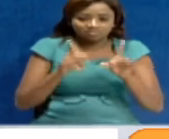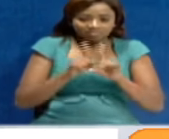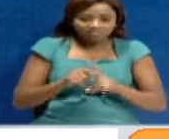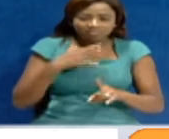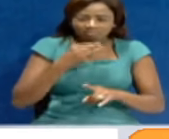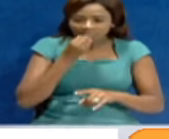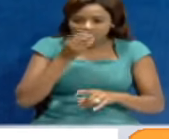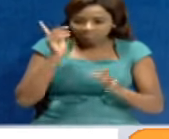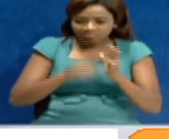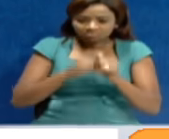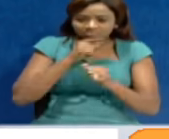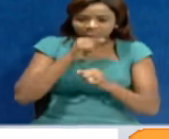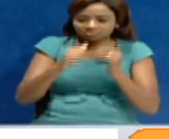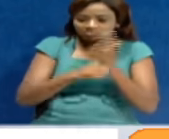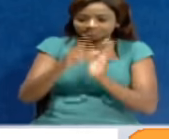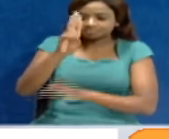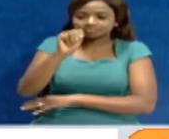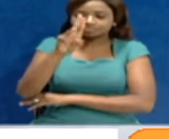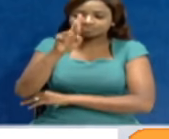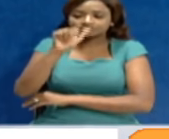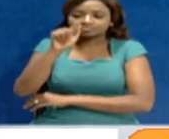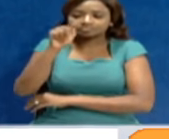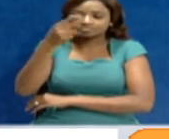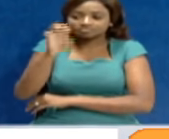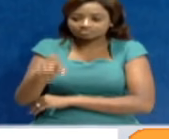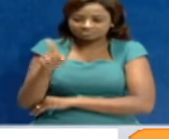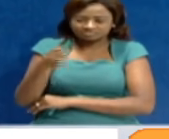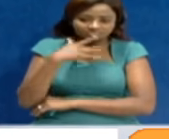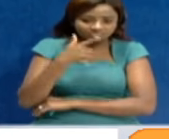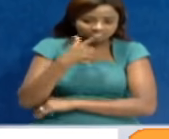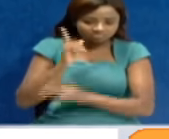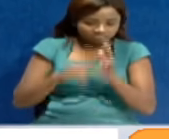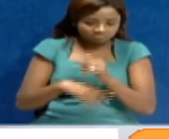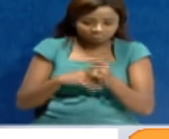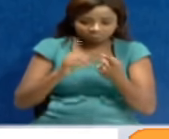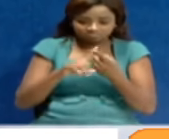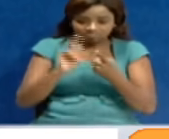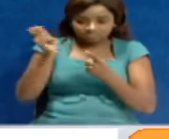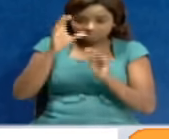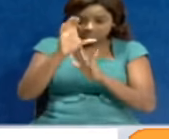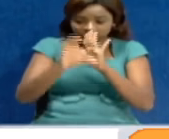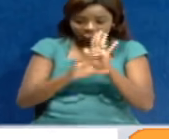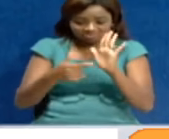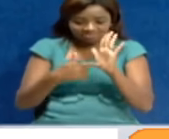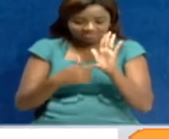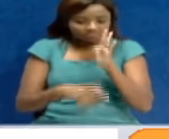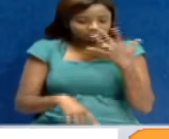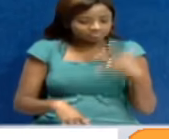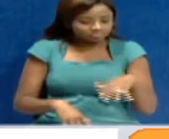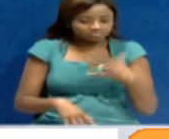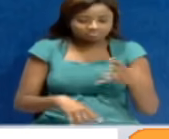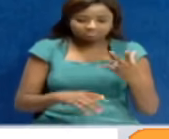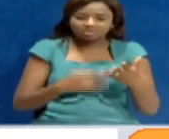Mrathe, who talked about the US Constitution. First of all, the Kenyan Constitution is a much, much more advanced document than the